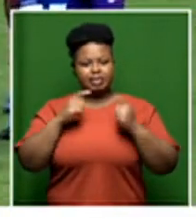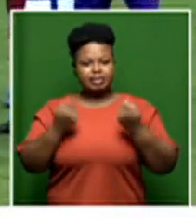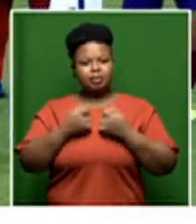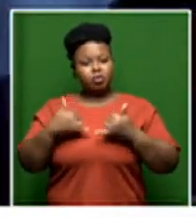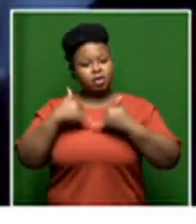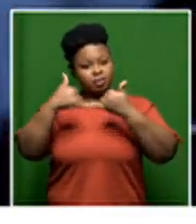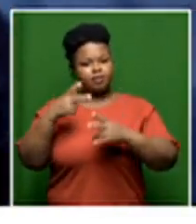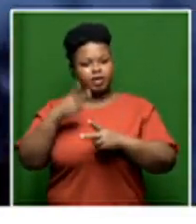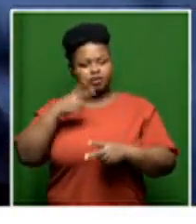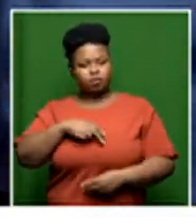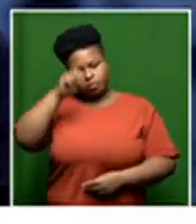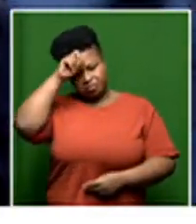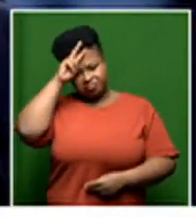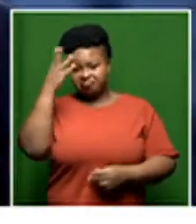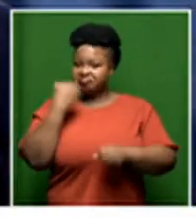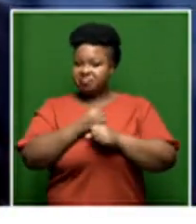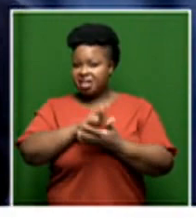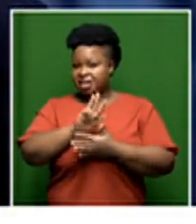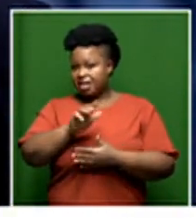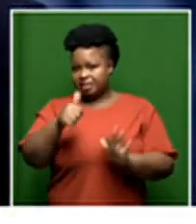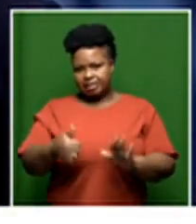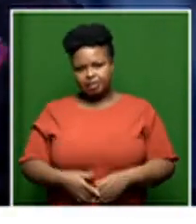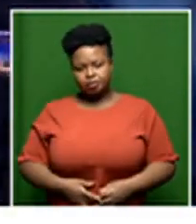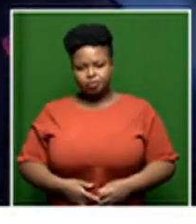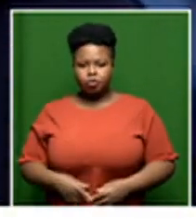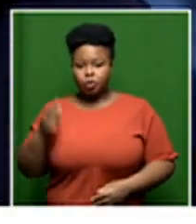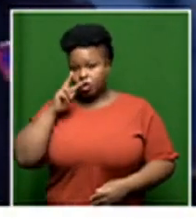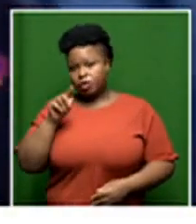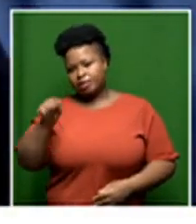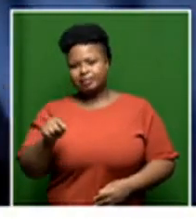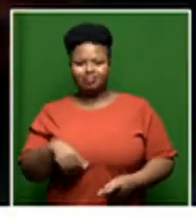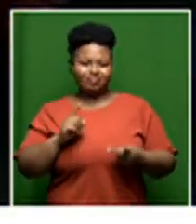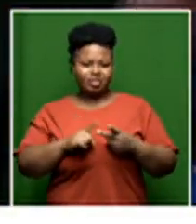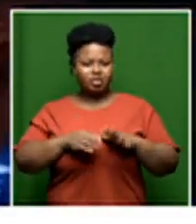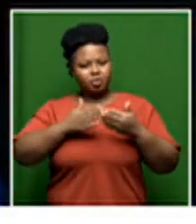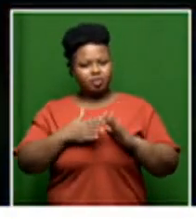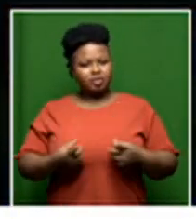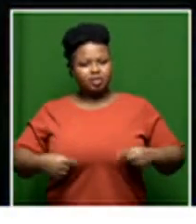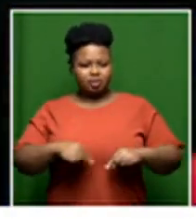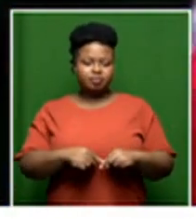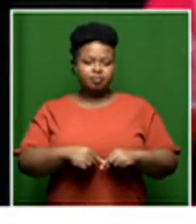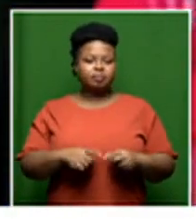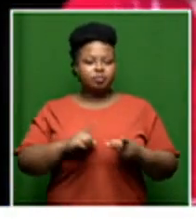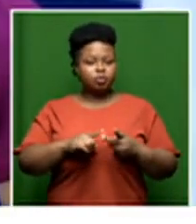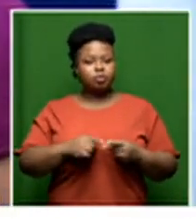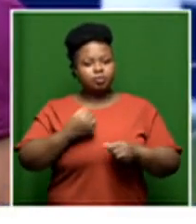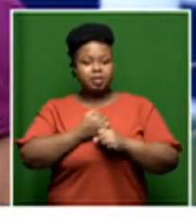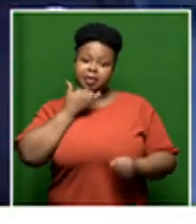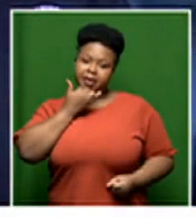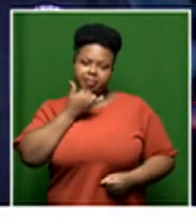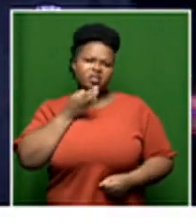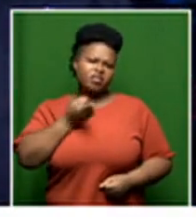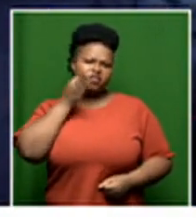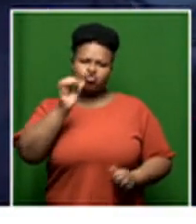final since Bushbucks back in 96. And so looking at that and looking at making our community down in the Eastern Cape happy, and I'm sure that the